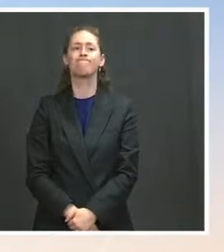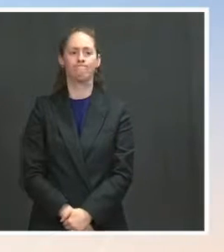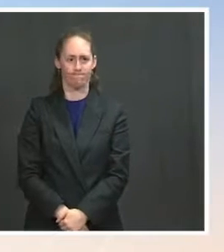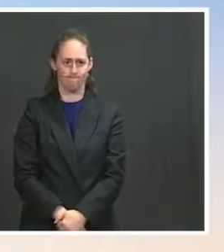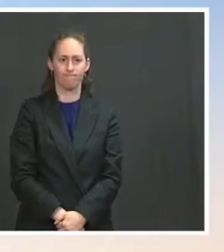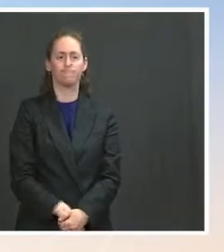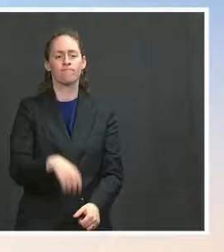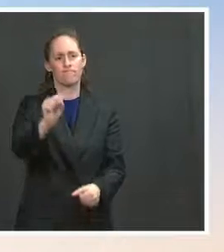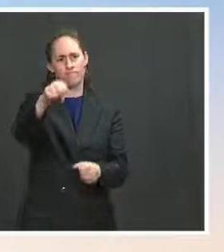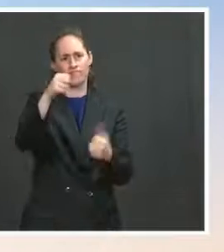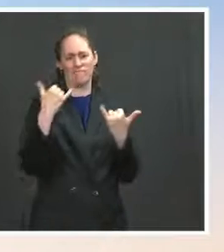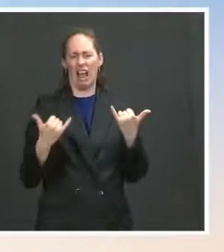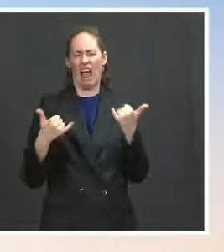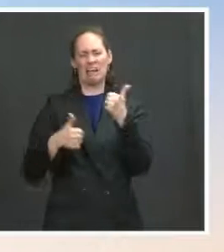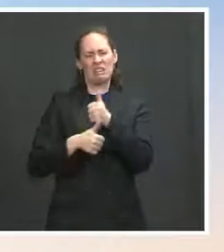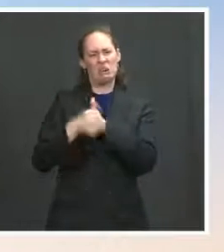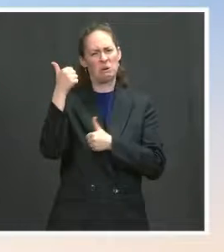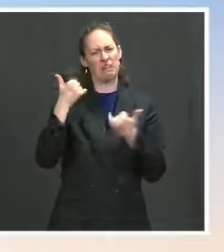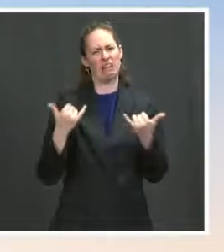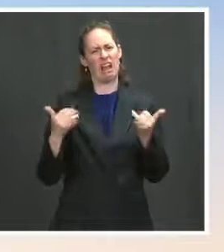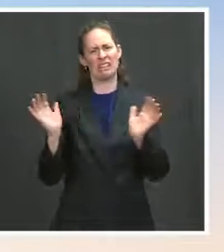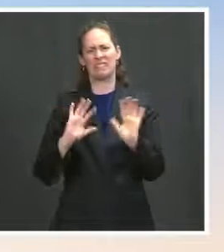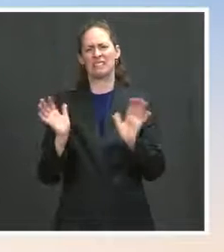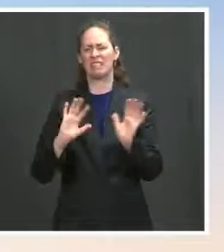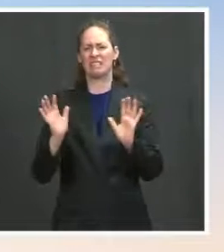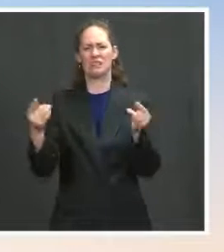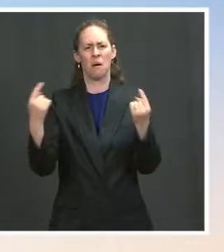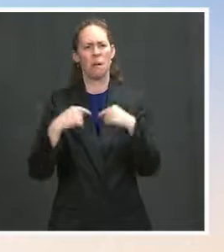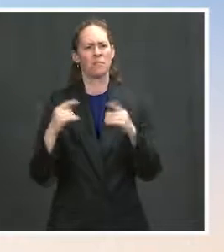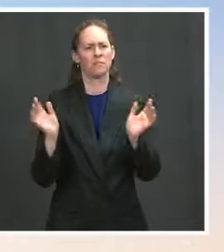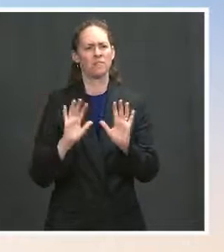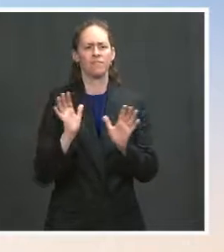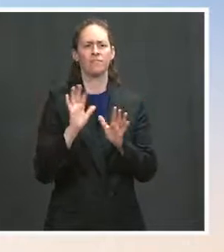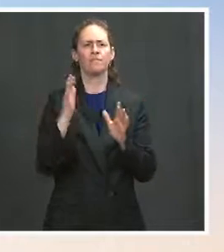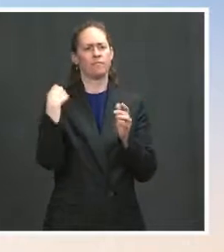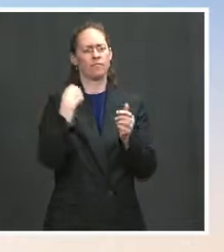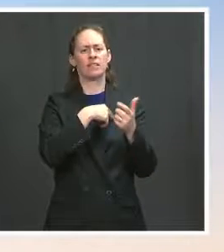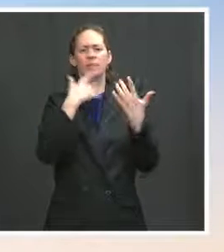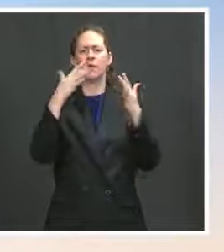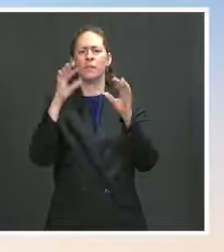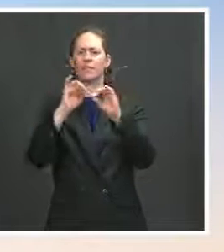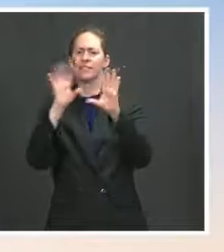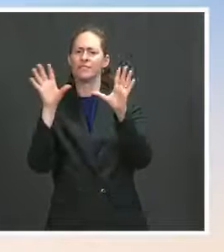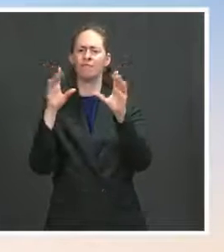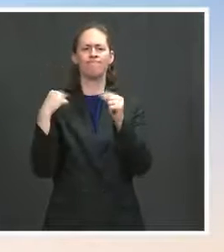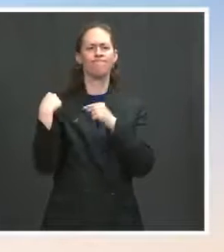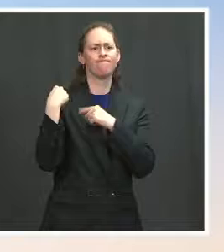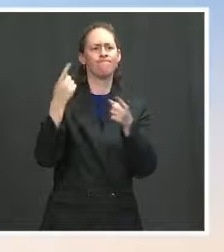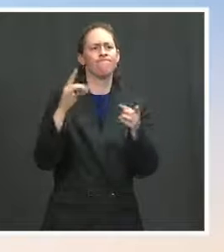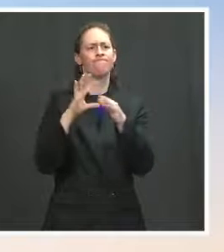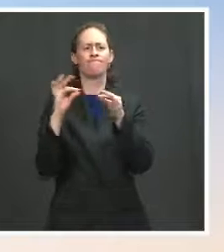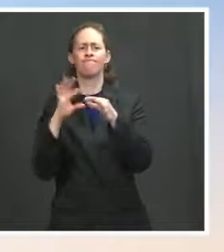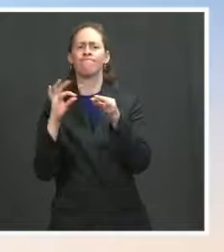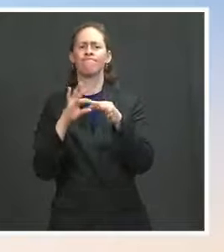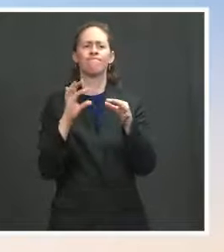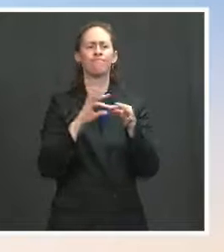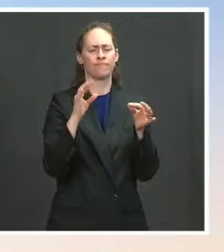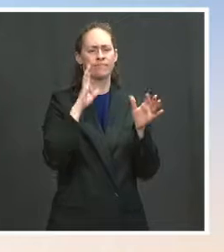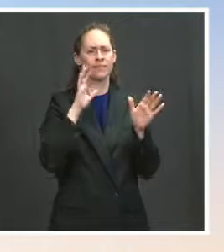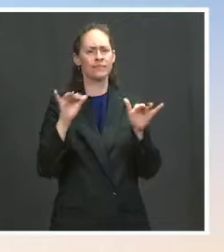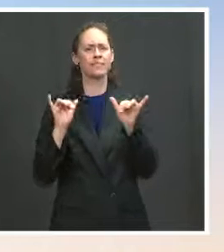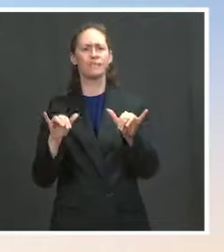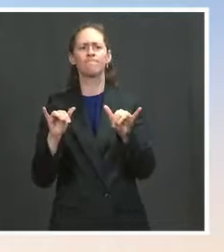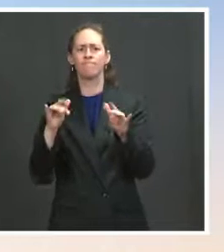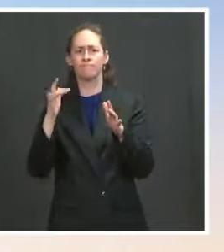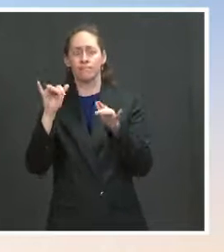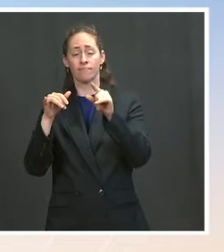to come. We've been clear in our assessment that the MPP program, more commonly known as Remain in Mexico, was quite problematic. It led